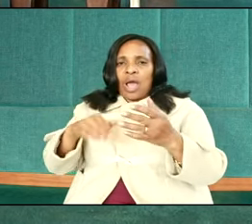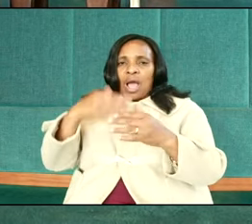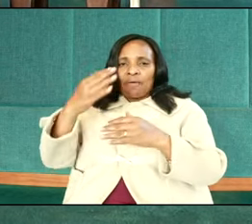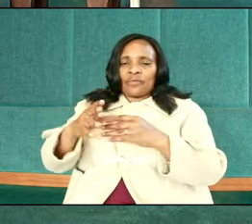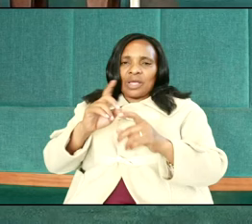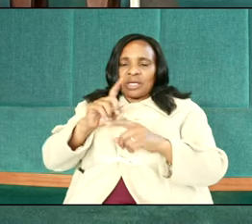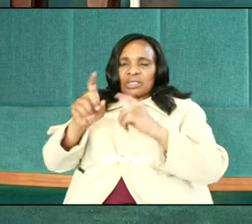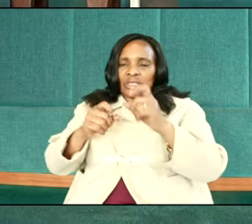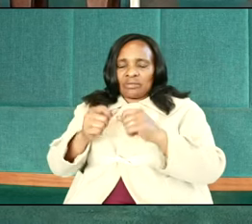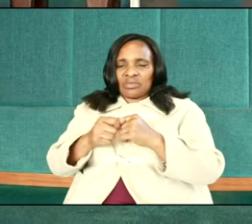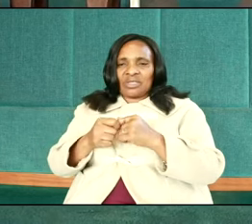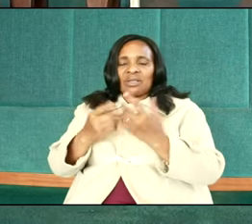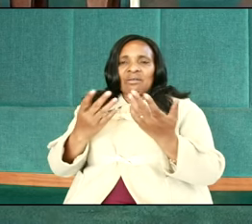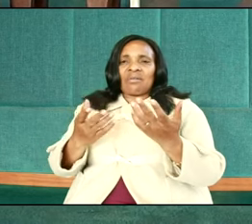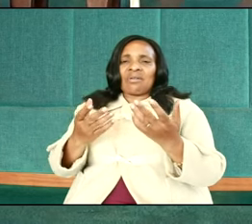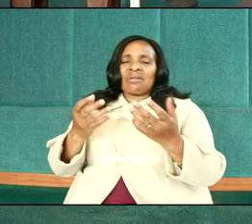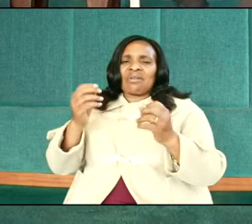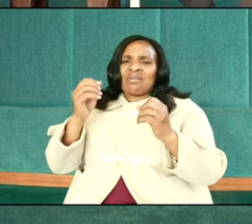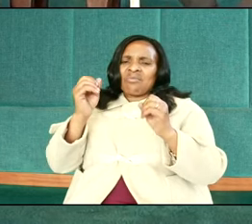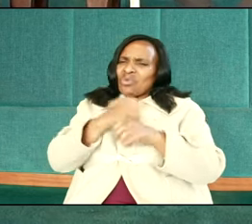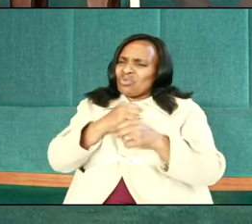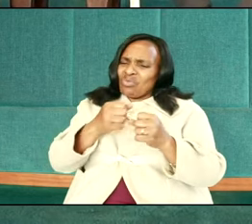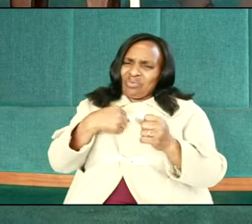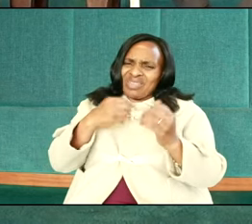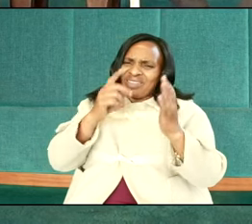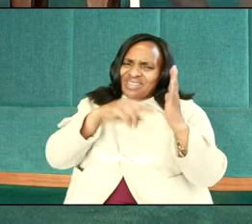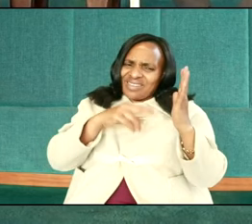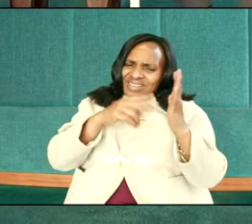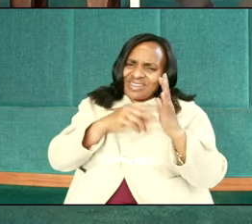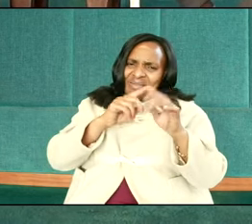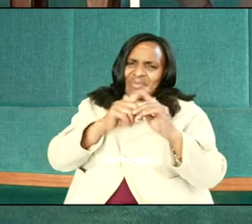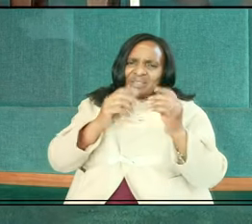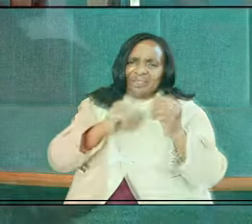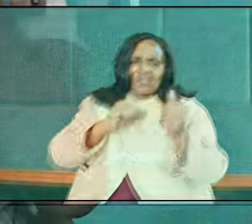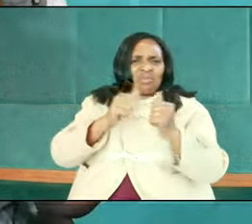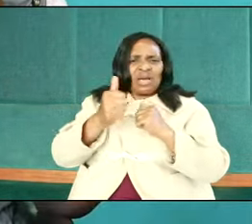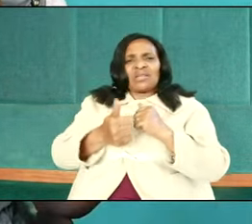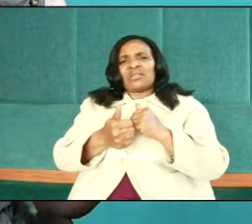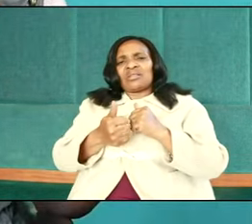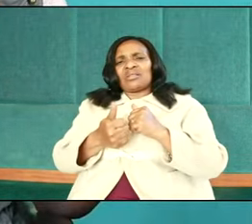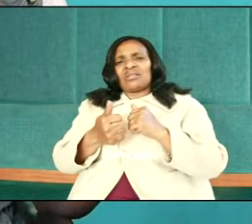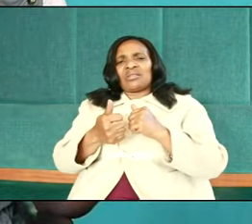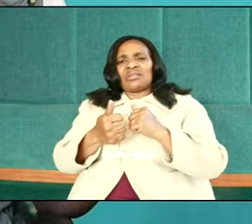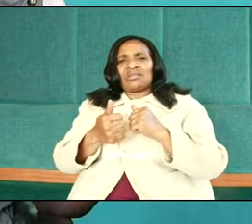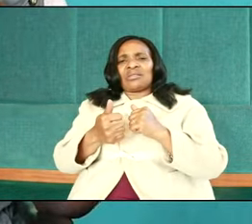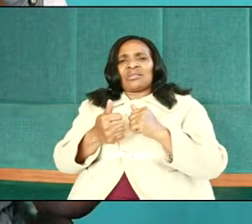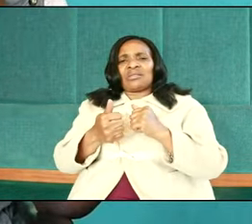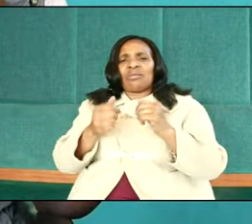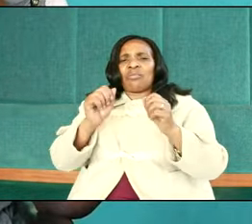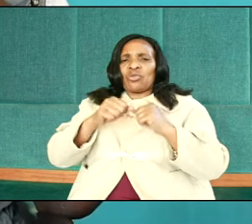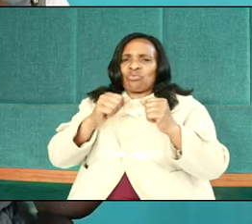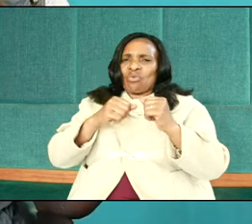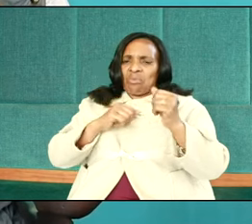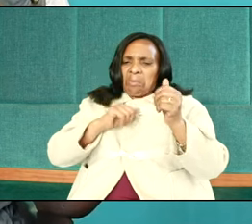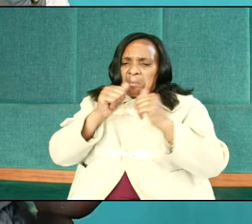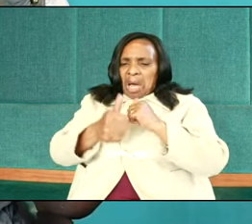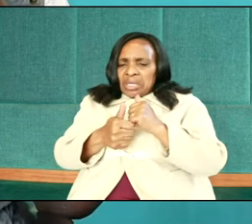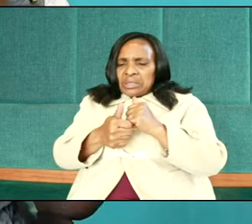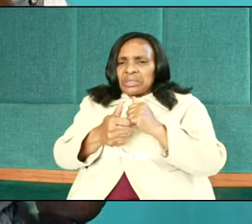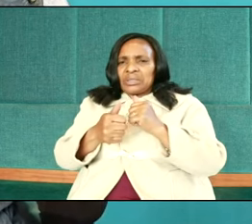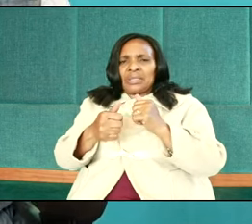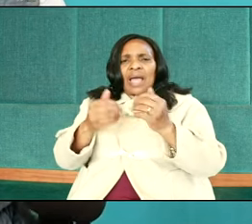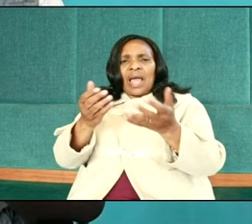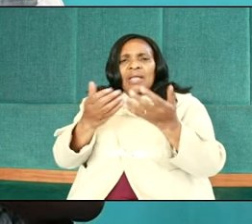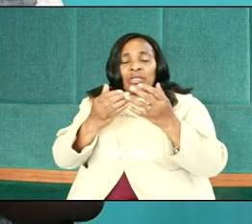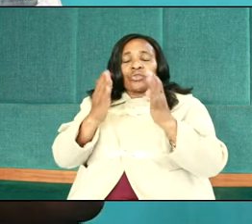you actually kind of didn't read, but you passed. You had prayed the night before, thinking that, well, I